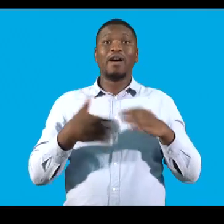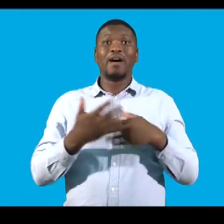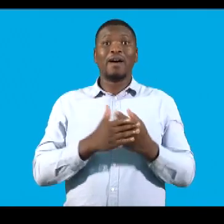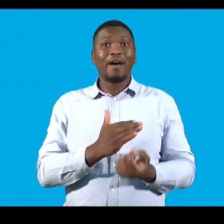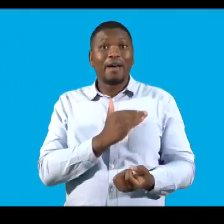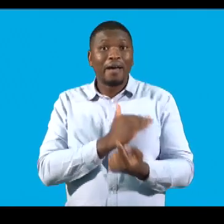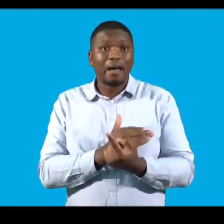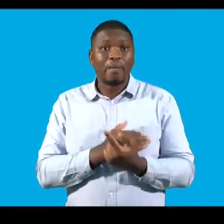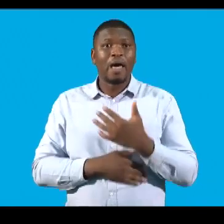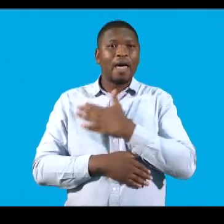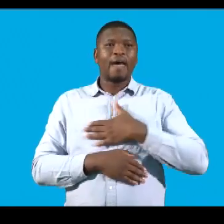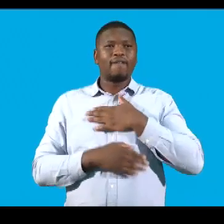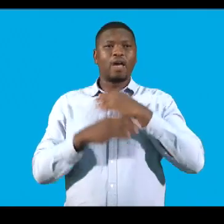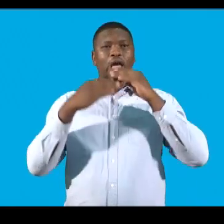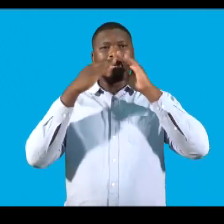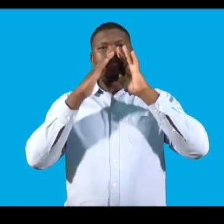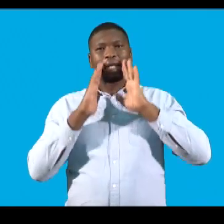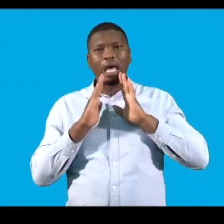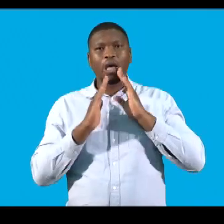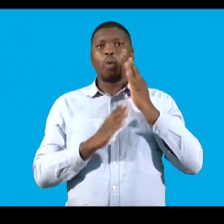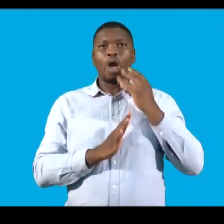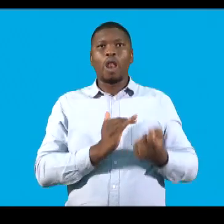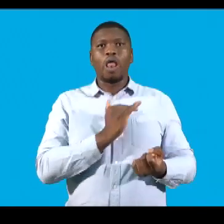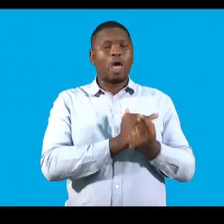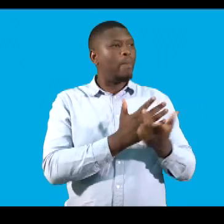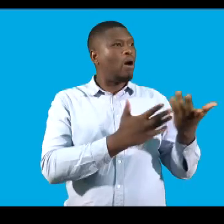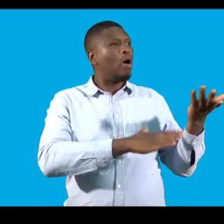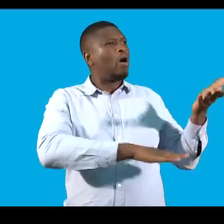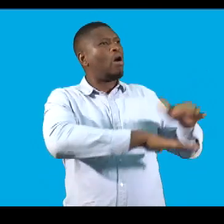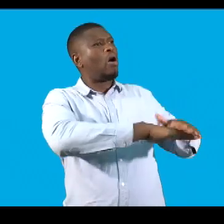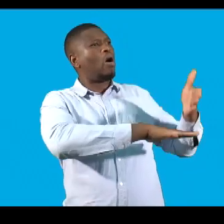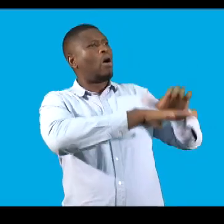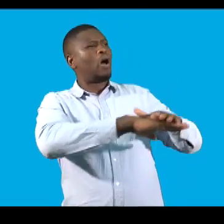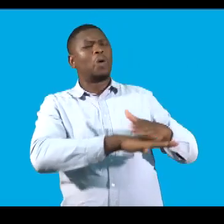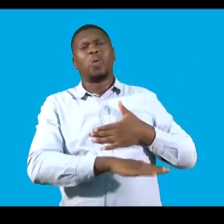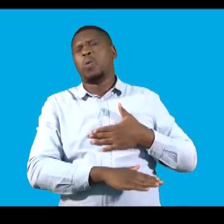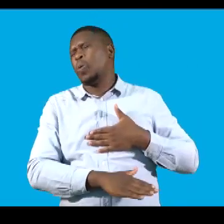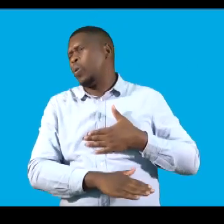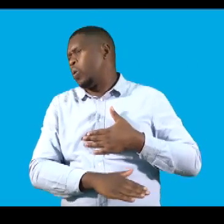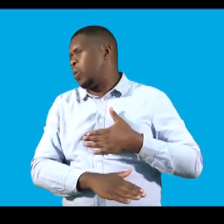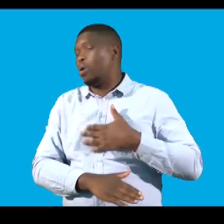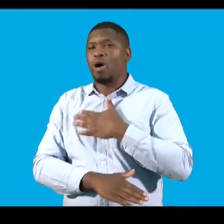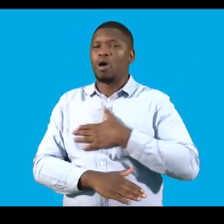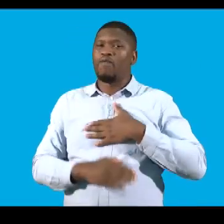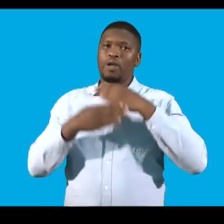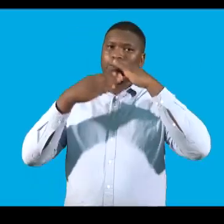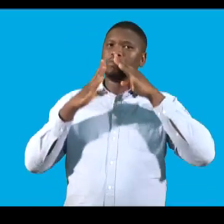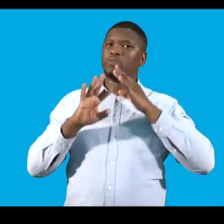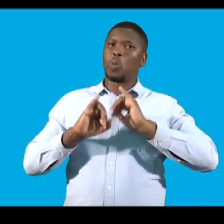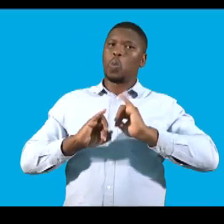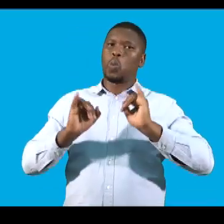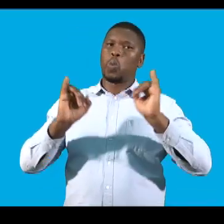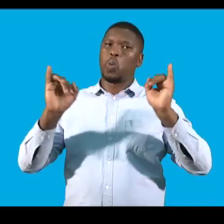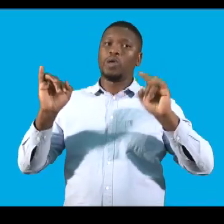it incredibly sad then when we hear that they tragically died. And this makes the tragedy more